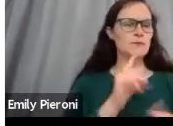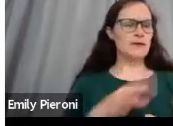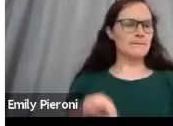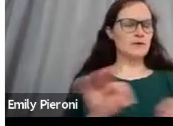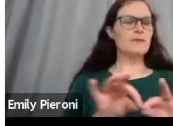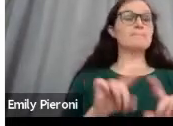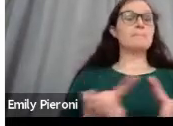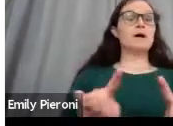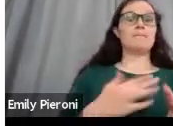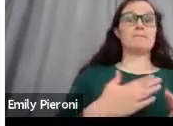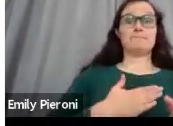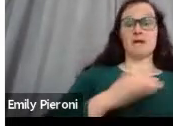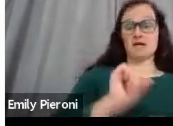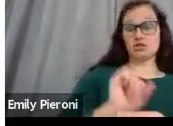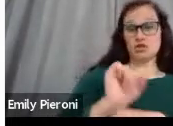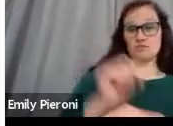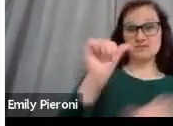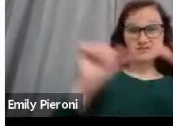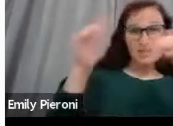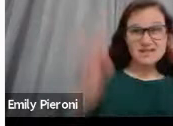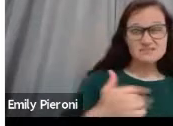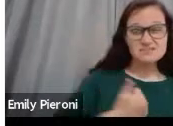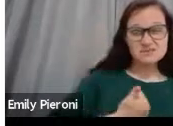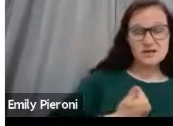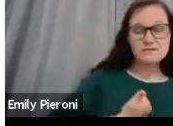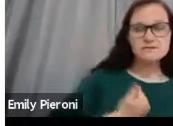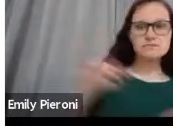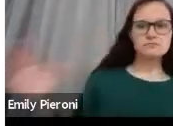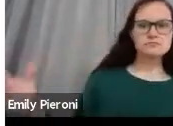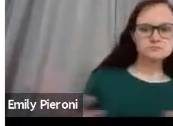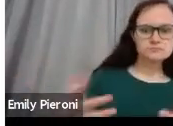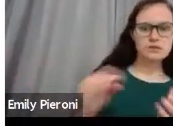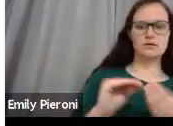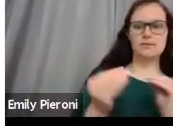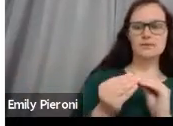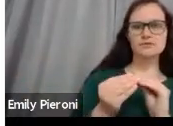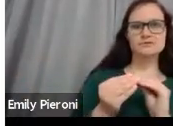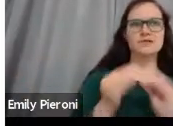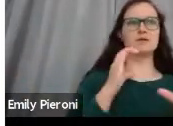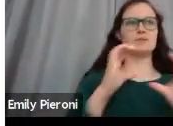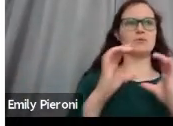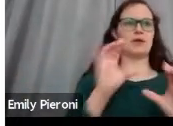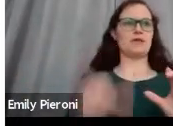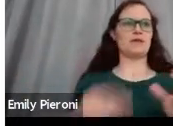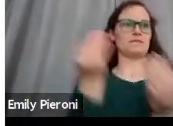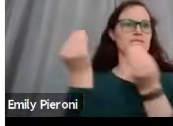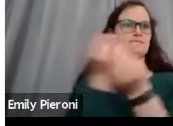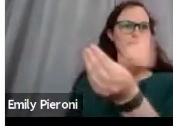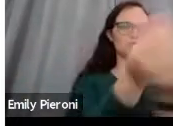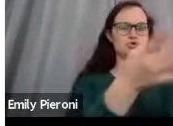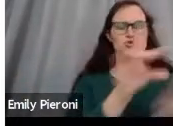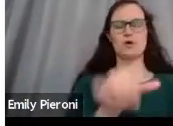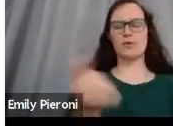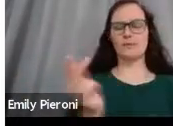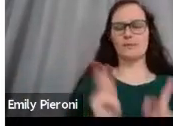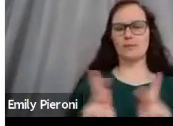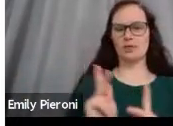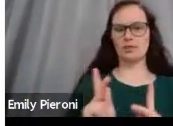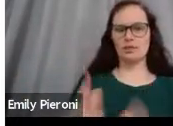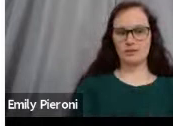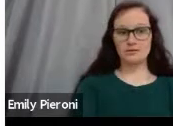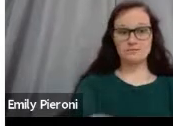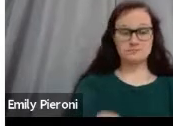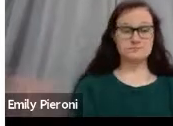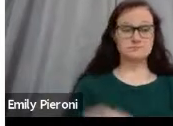as scientists is to try to compile the data in a way that we can communicate with other people. If you've got too much